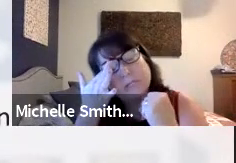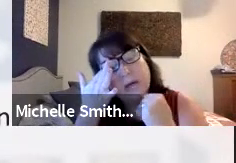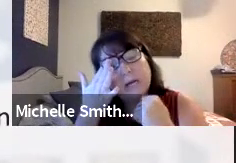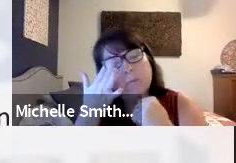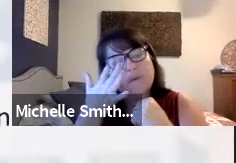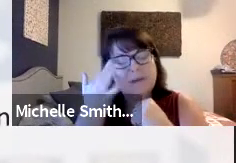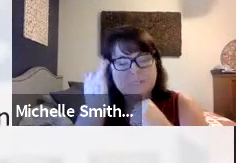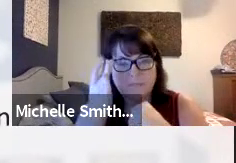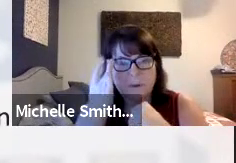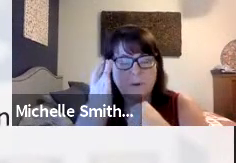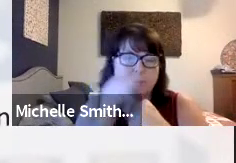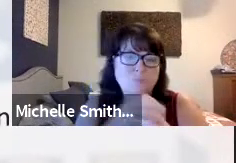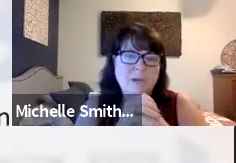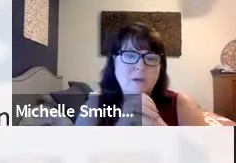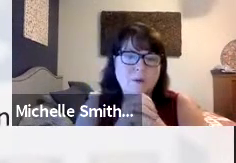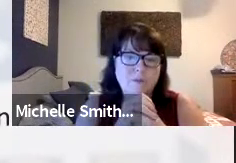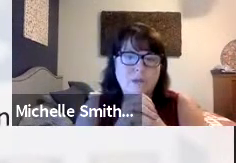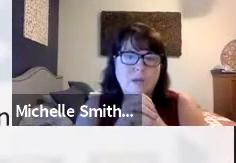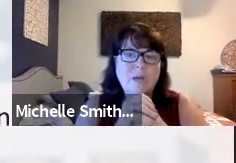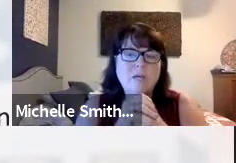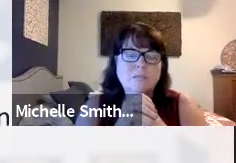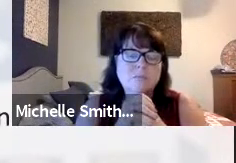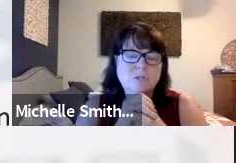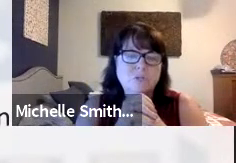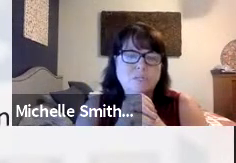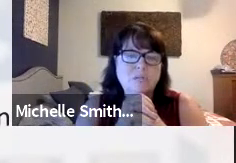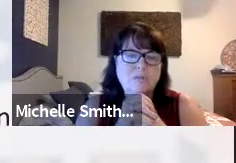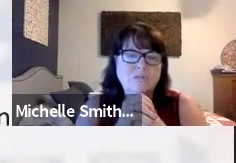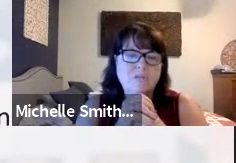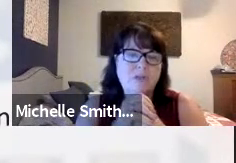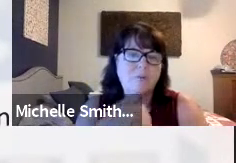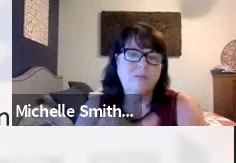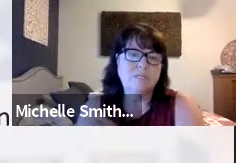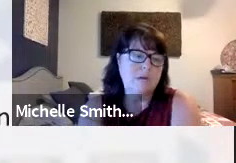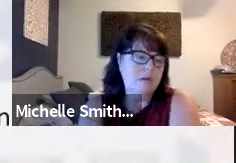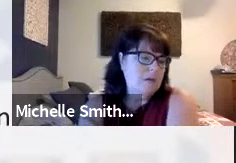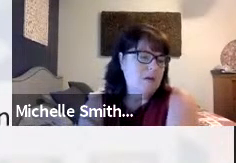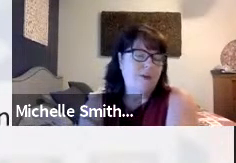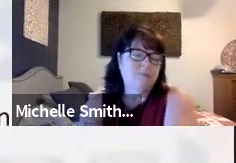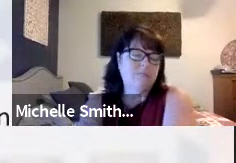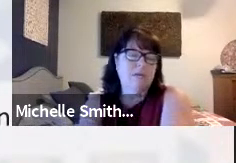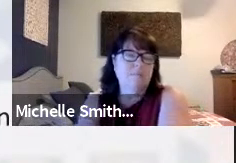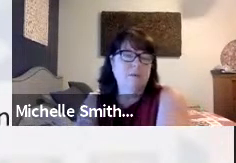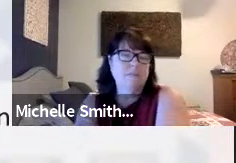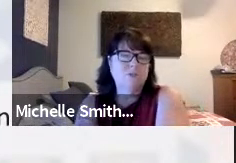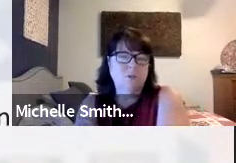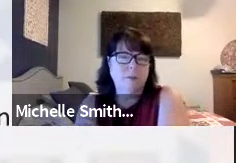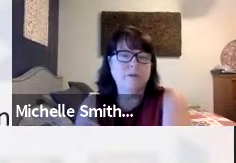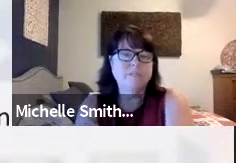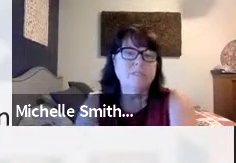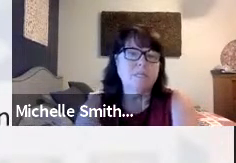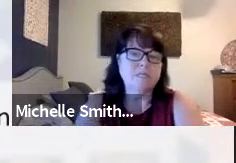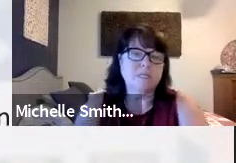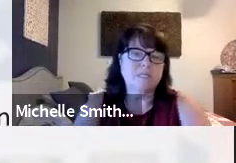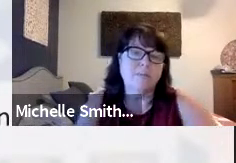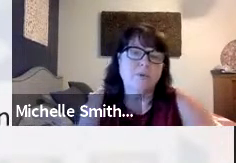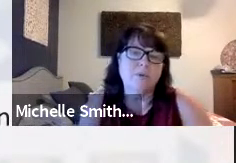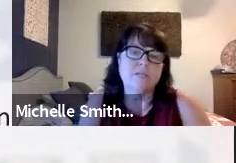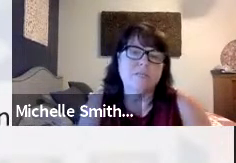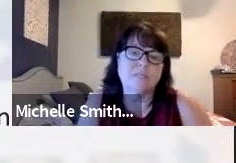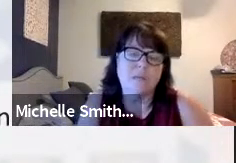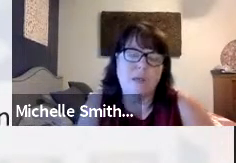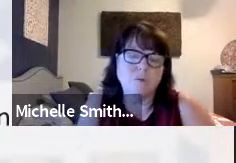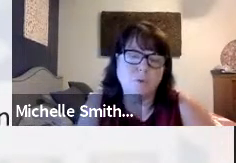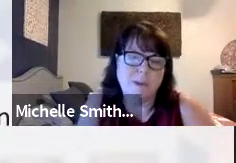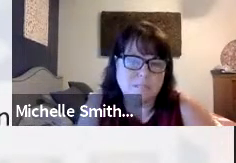mask outside, and we've had some parent pushback around that. Some districts that have done that, I would say, I would cite a district like Pleasanton as an example